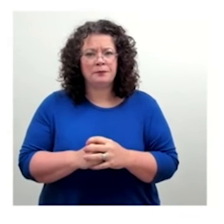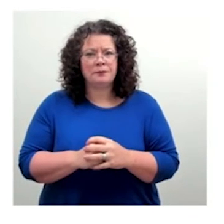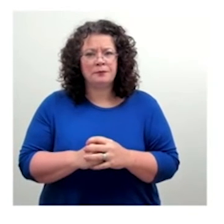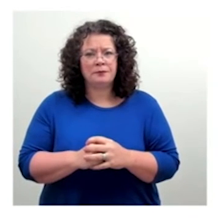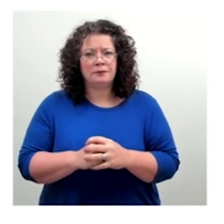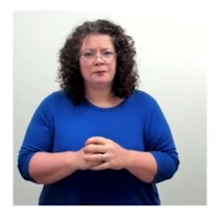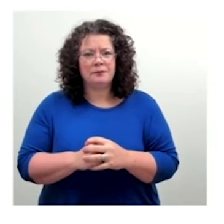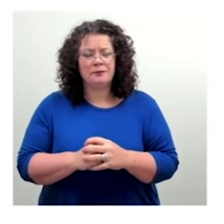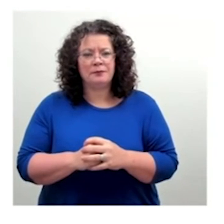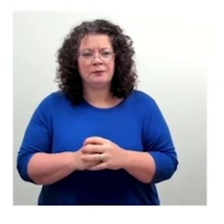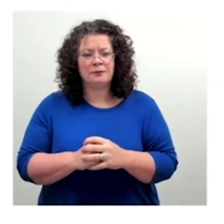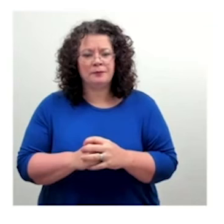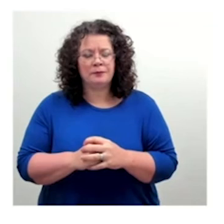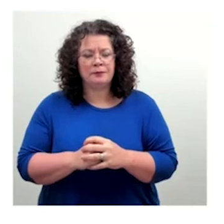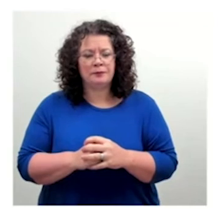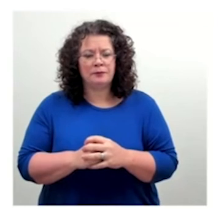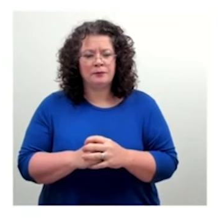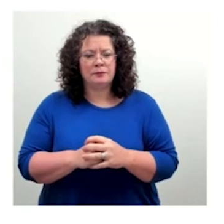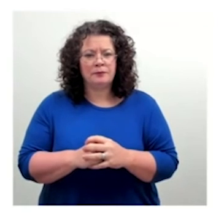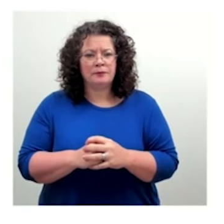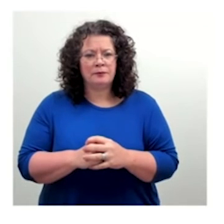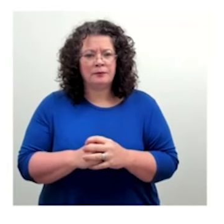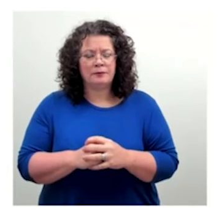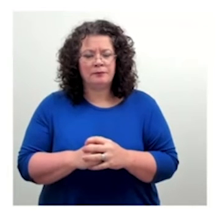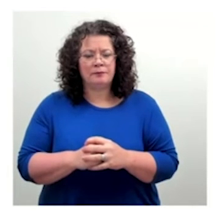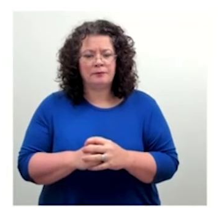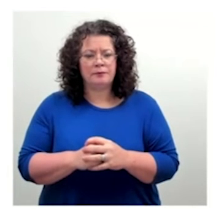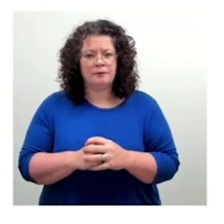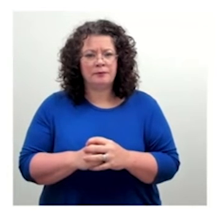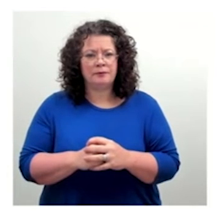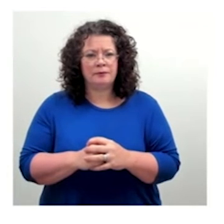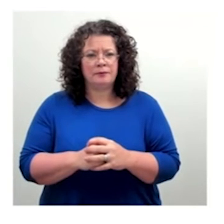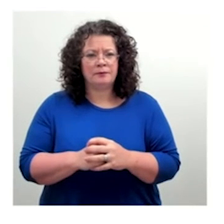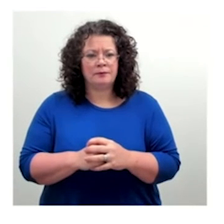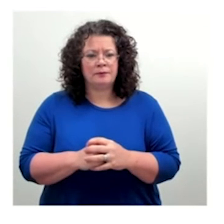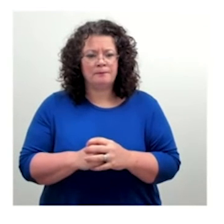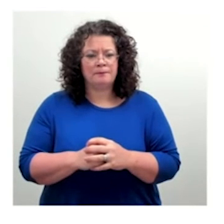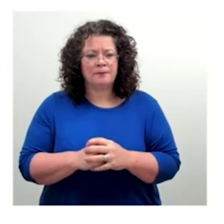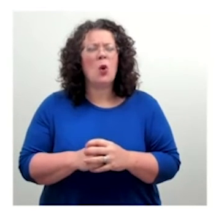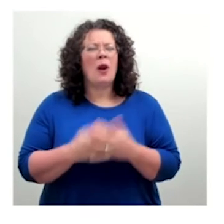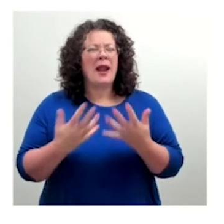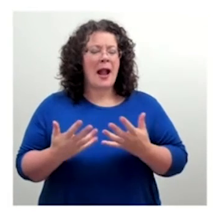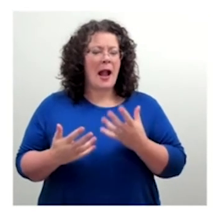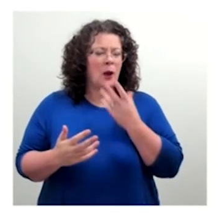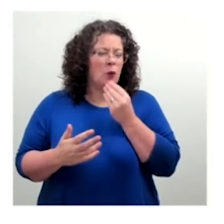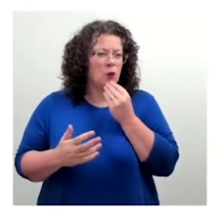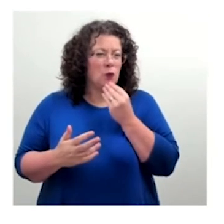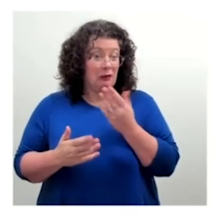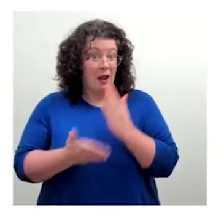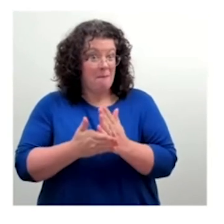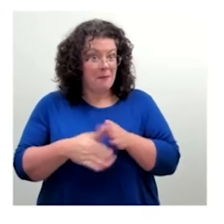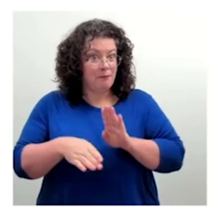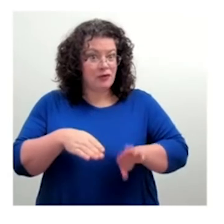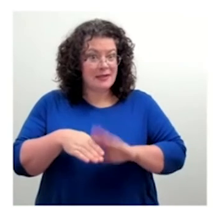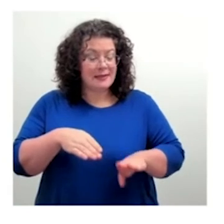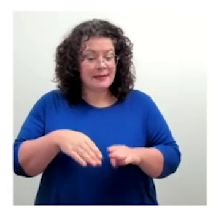So now I'm going to look at usage of this in practice. So this is work we were done commissioned by Unilever, applying Gaussian blurring to e-commerce images. Here is a